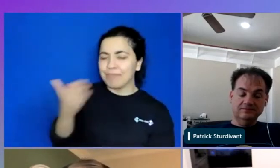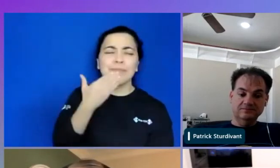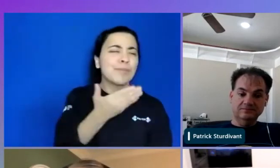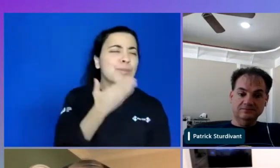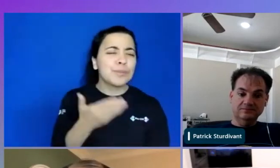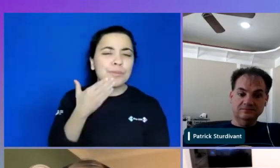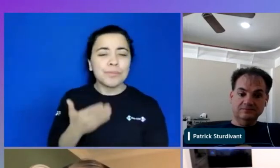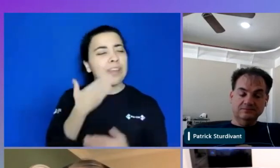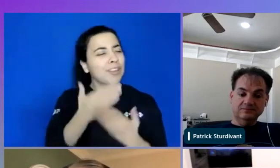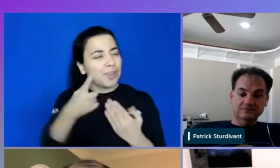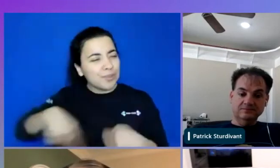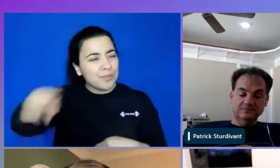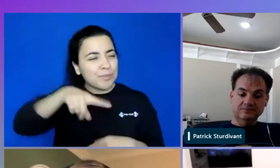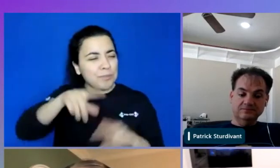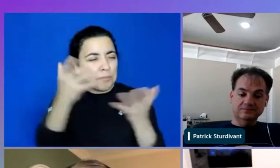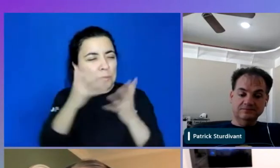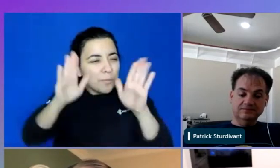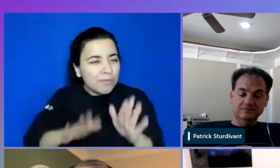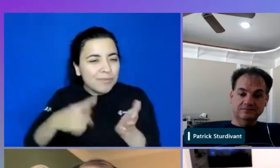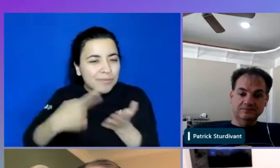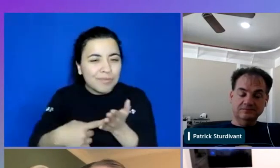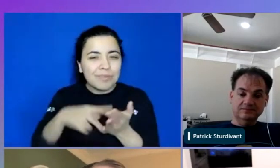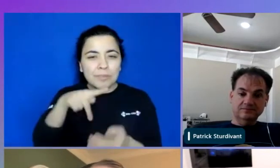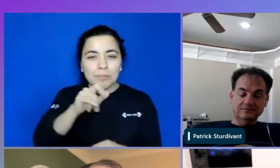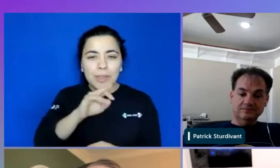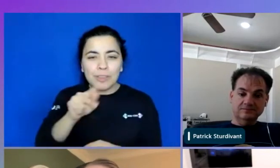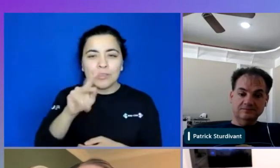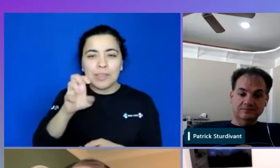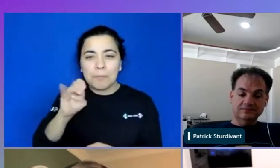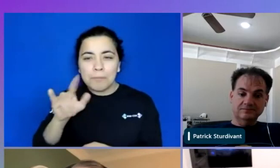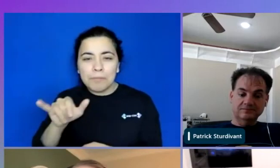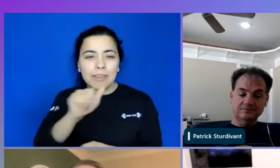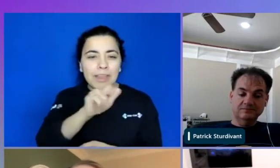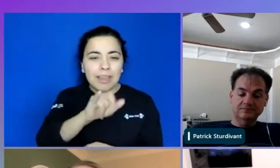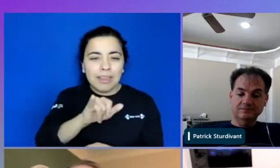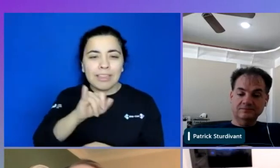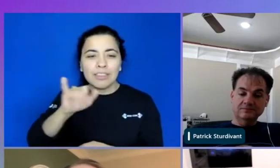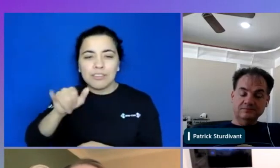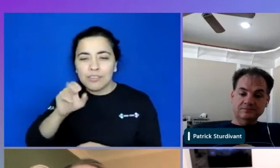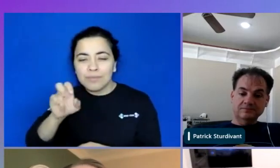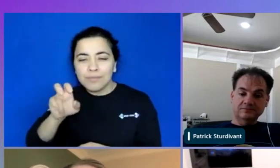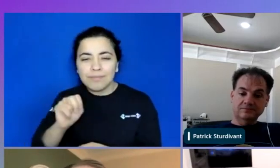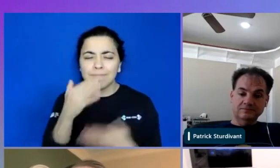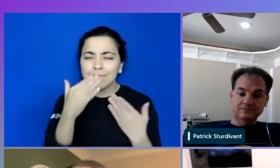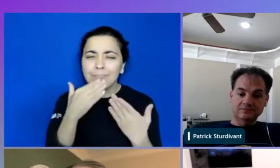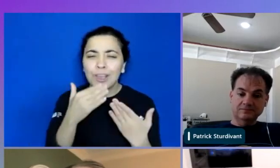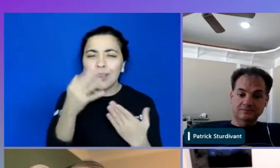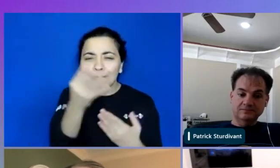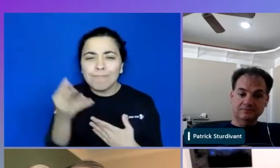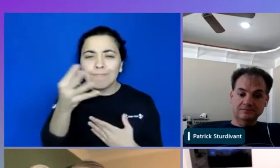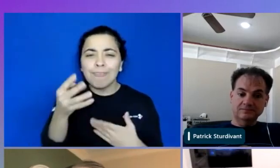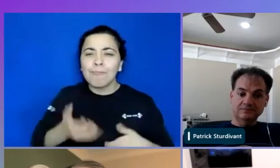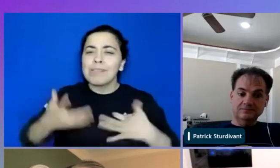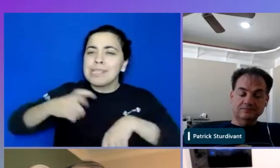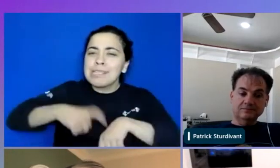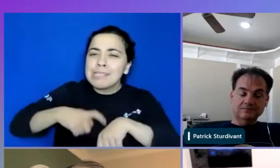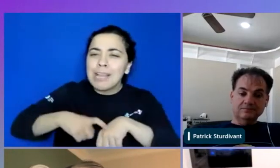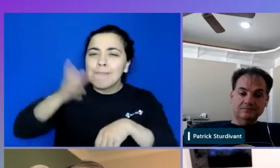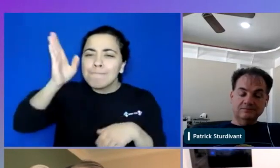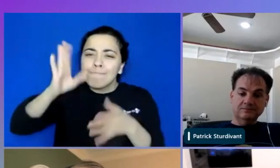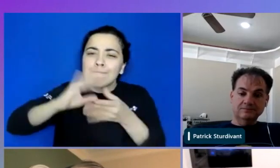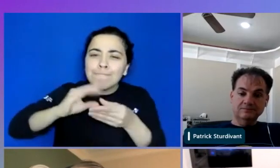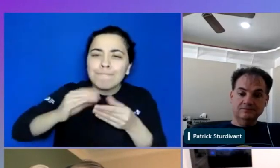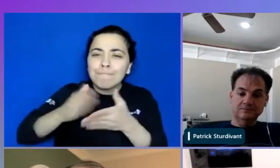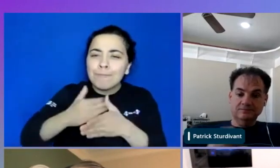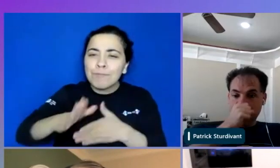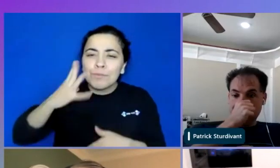all. Such a wonderful discussion. Patrick, Emily, Ali, Justin, thank you so much for spending time here and sharing your insights with everyone. And thank you so